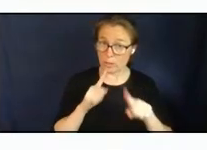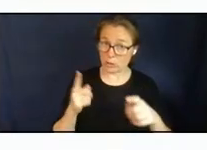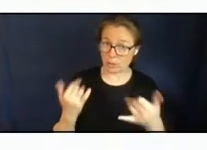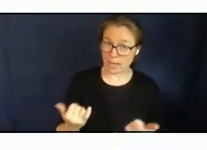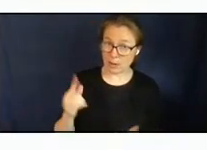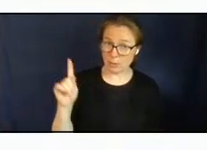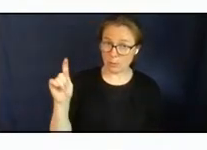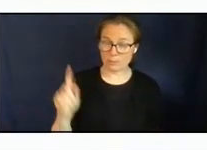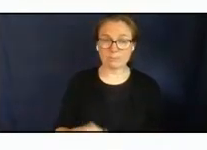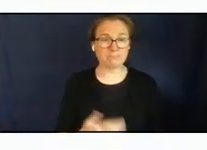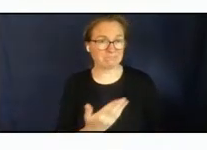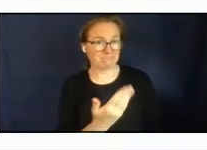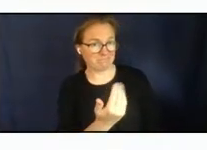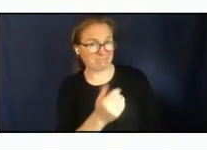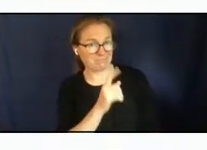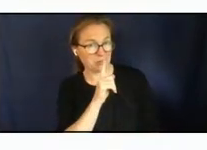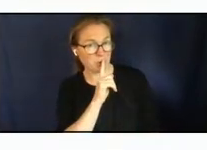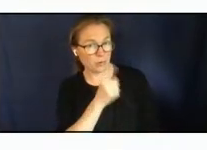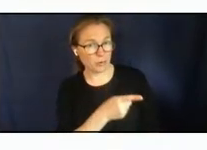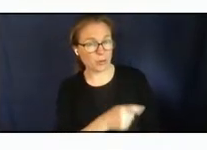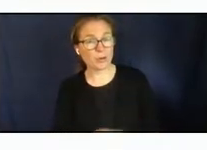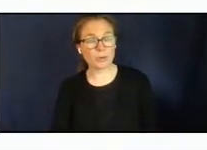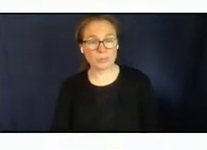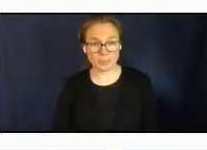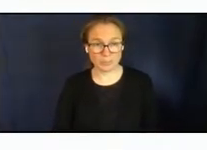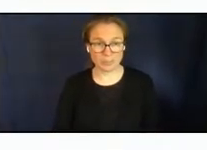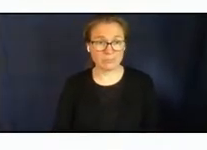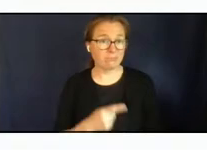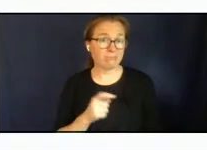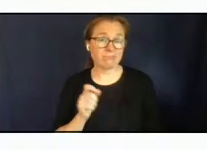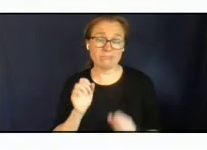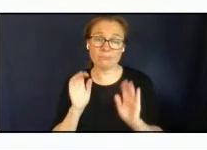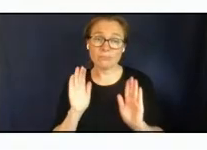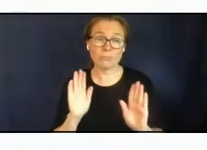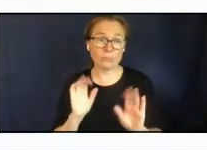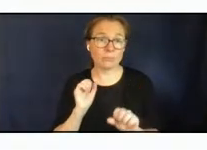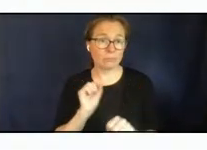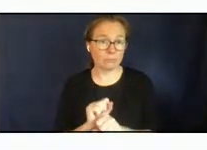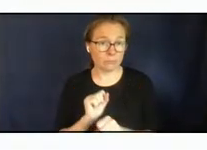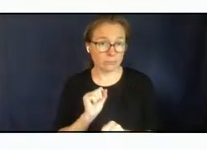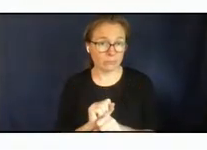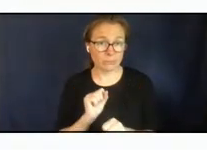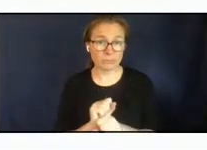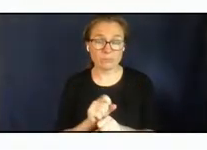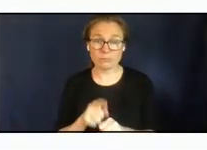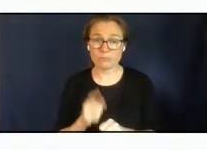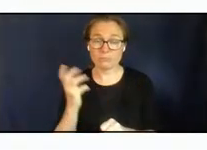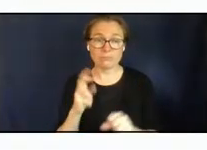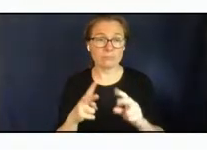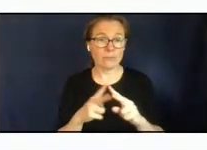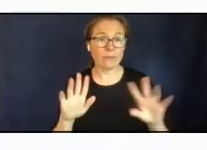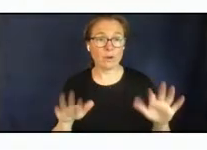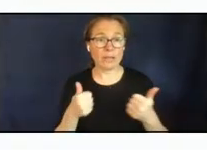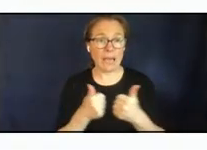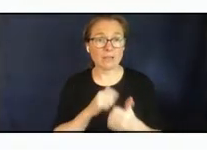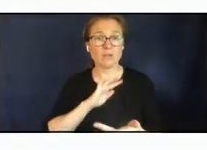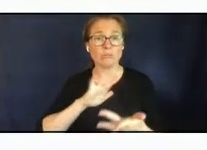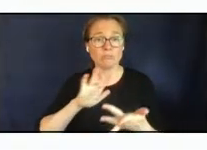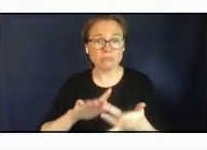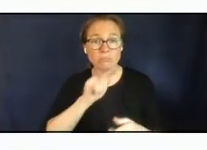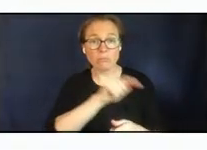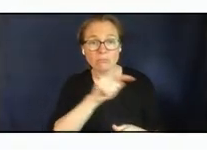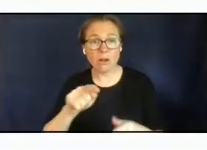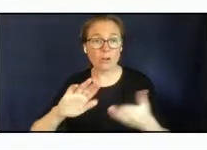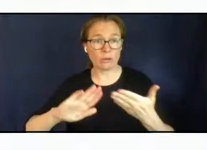Sure, yeah. This is excellent work. We know that it's a challenge to reach these communities, so the work that you and the team